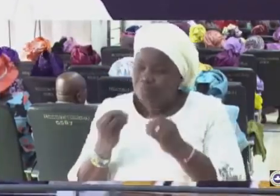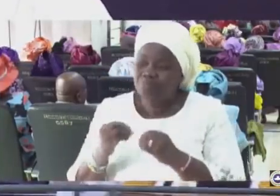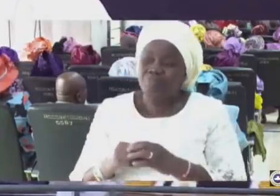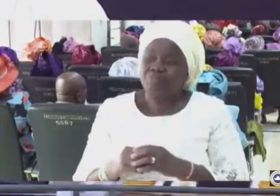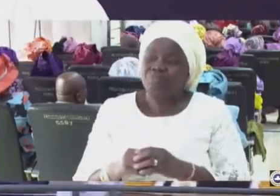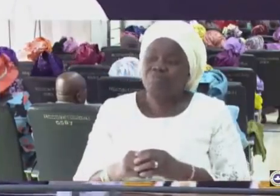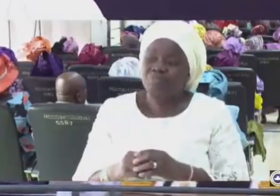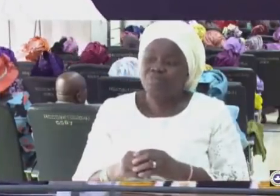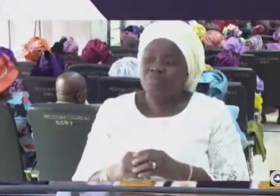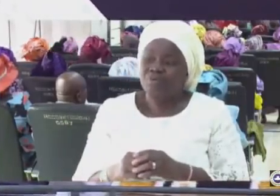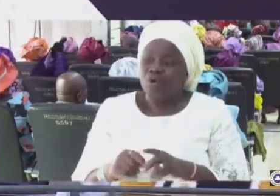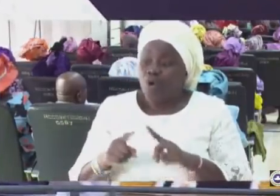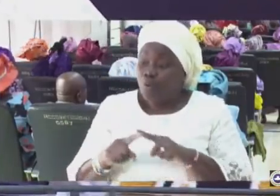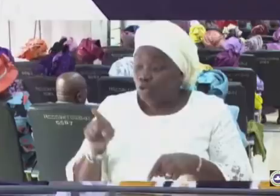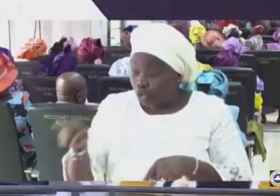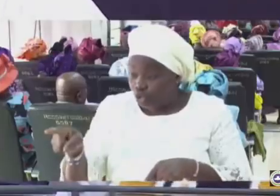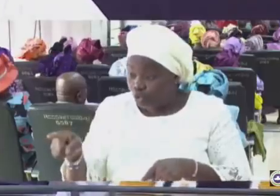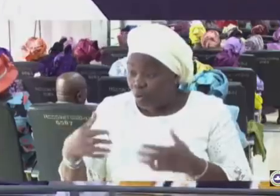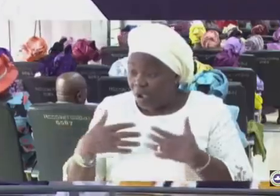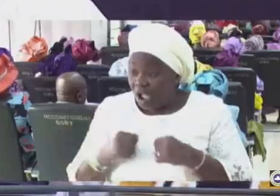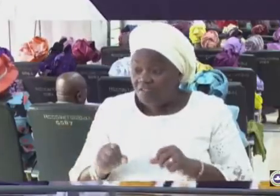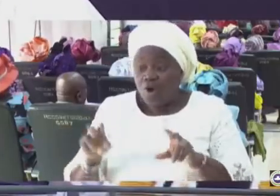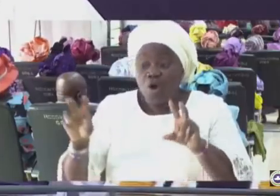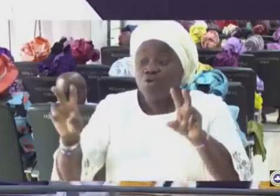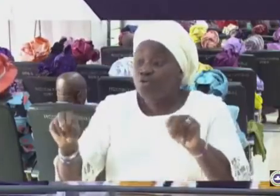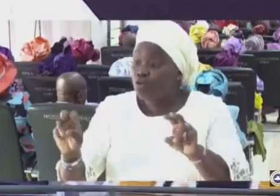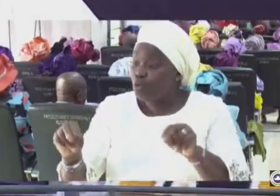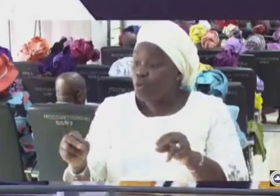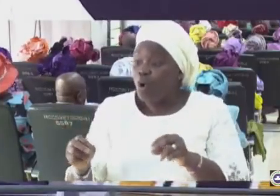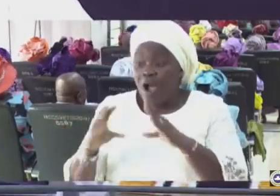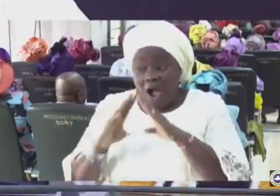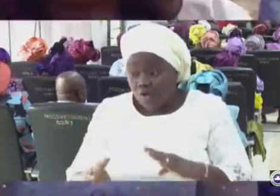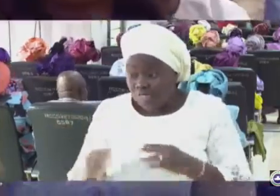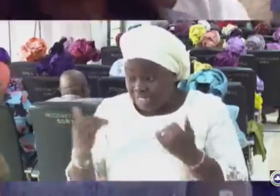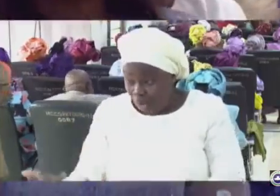don't want those 14 houses because I want to be able to sleep."